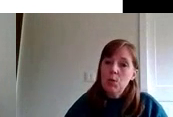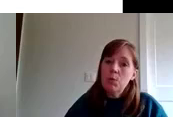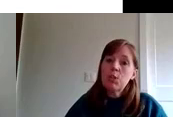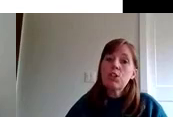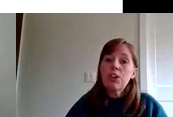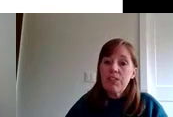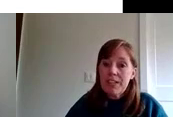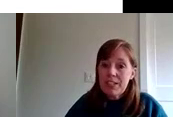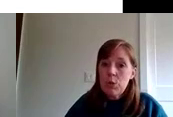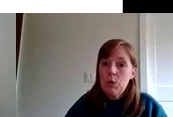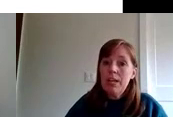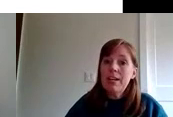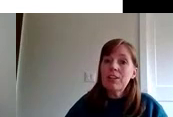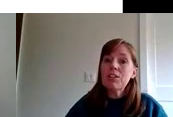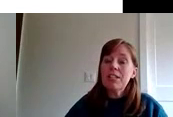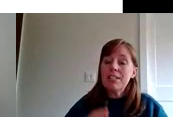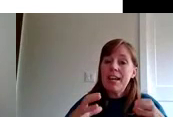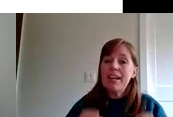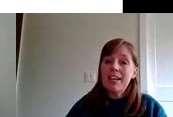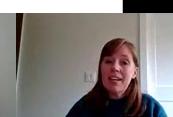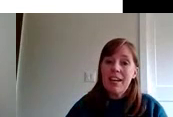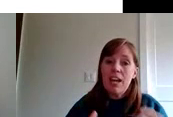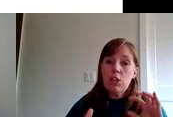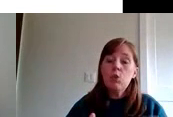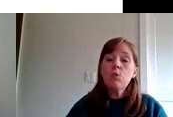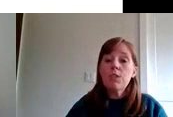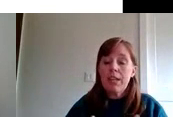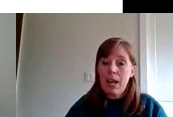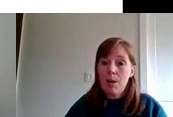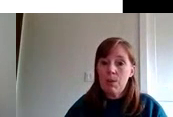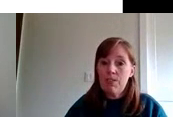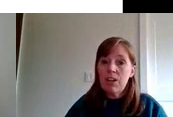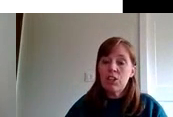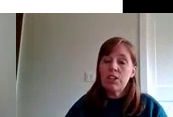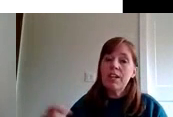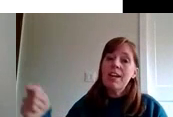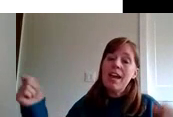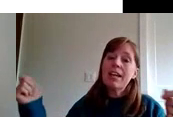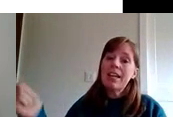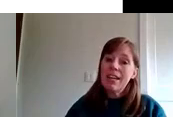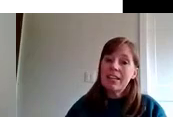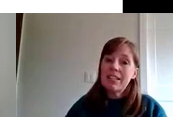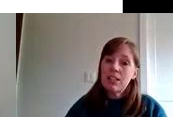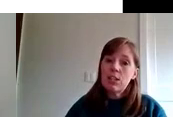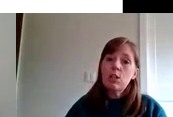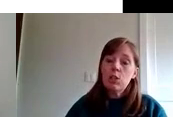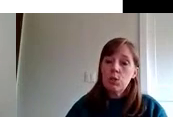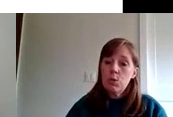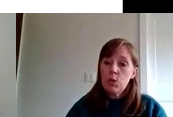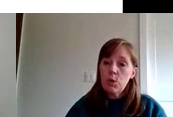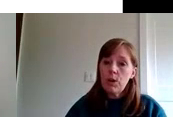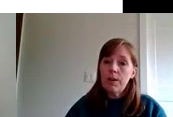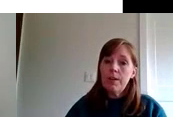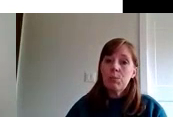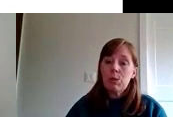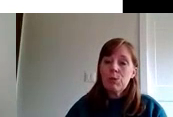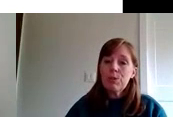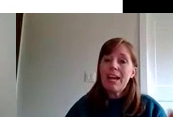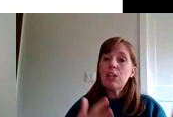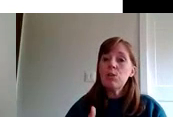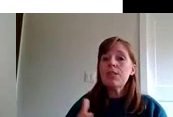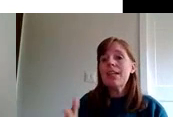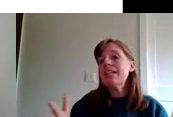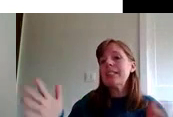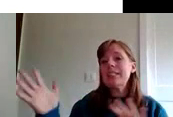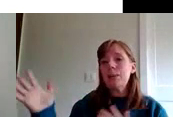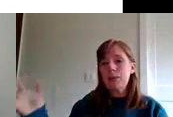connected to service, you can actually take it and use the camera function and connect it to your